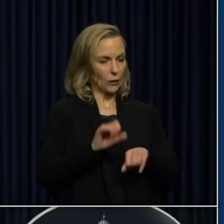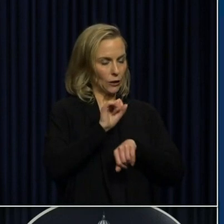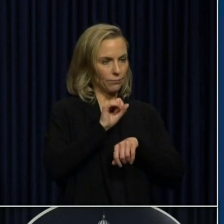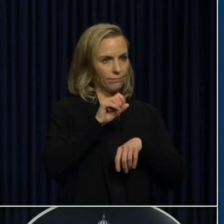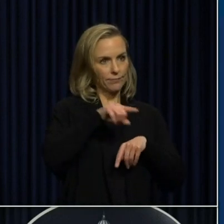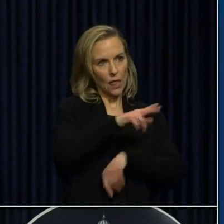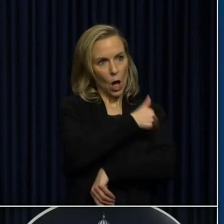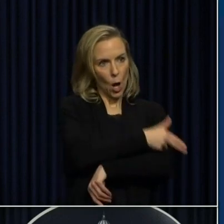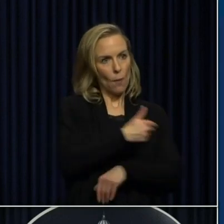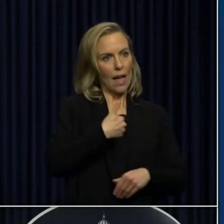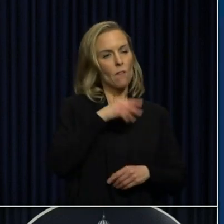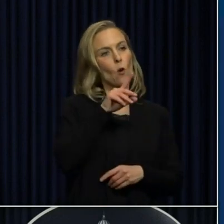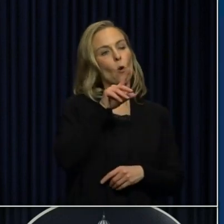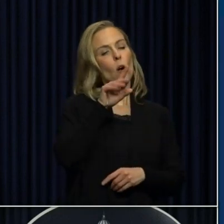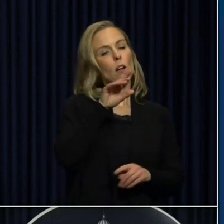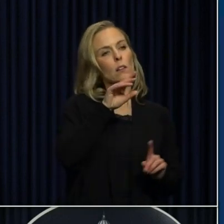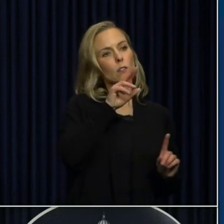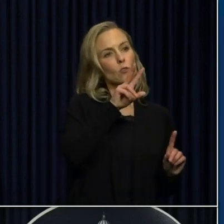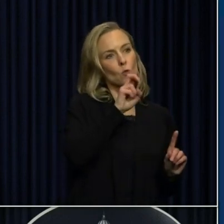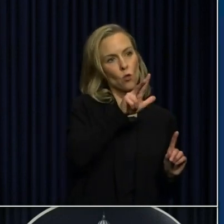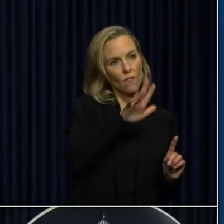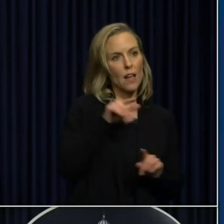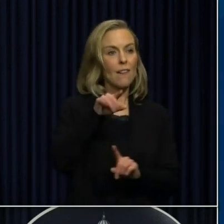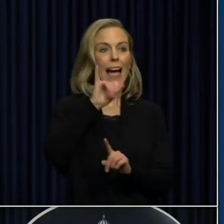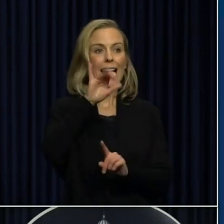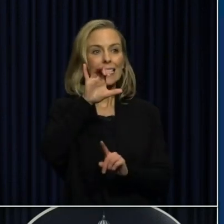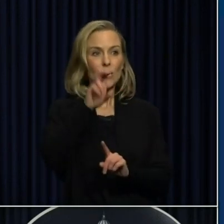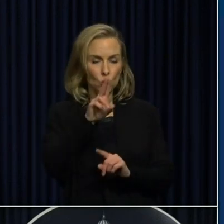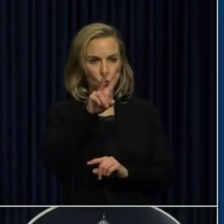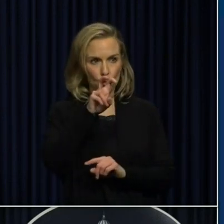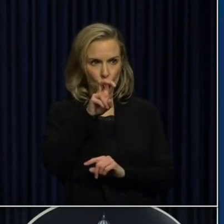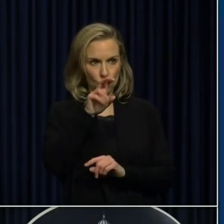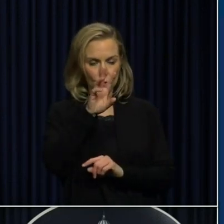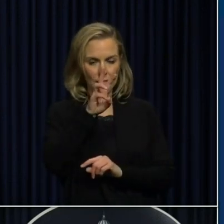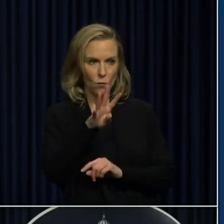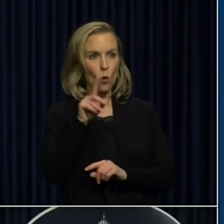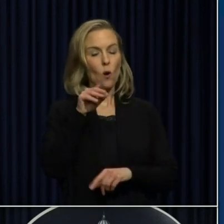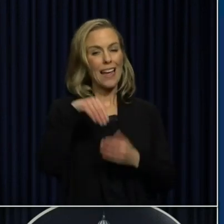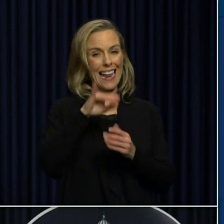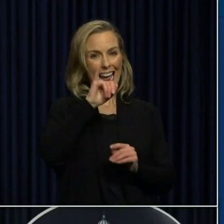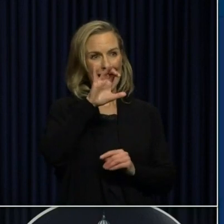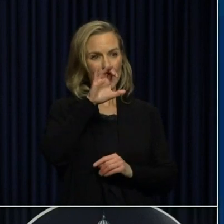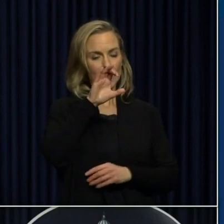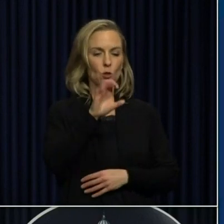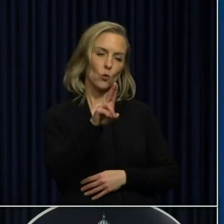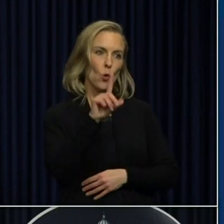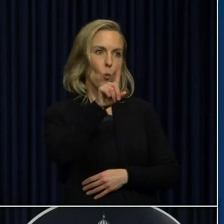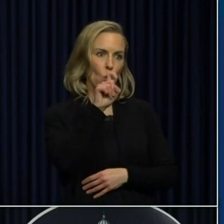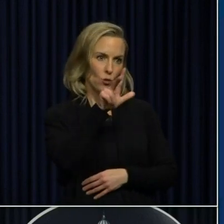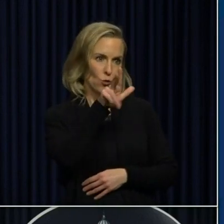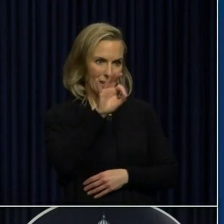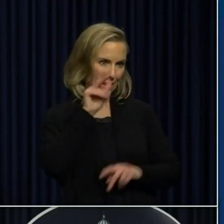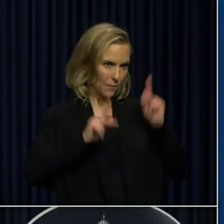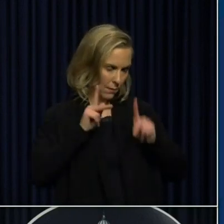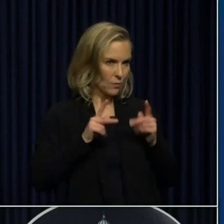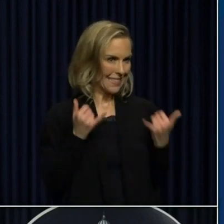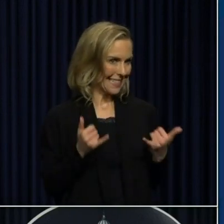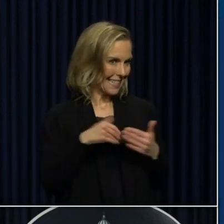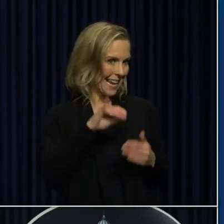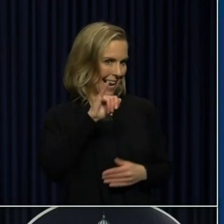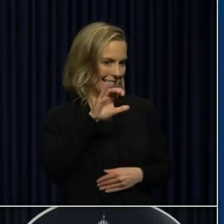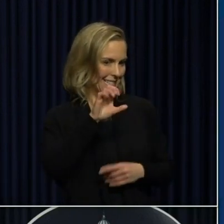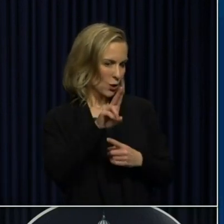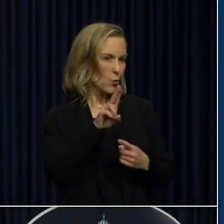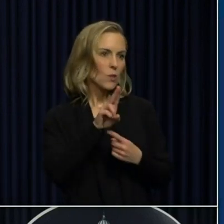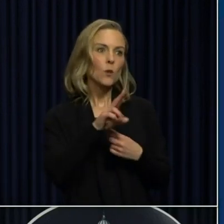ICU, 532. Currently in the ICU, 149. Let's think about those folks. That means that they